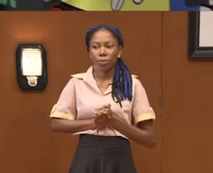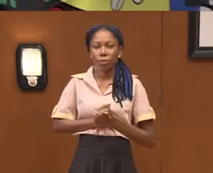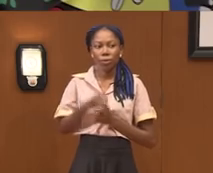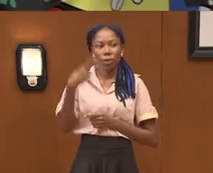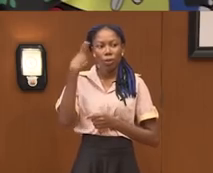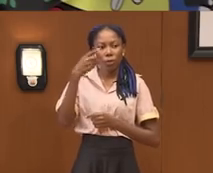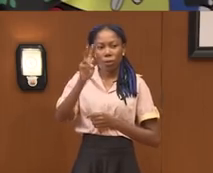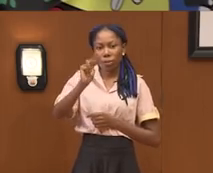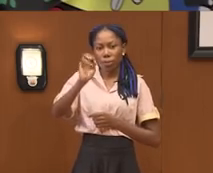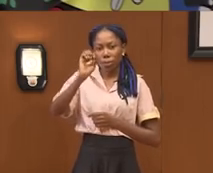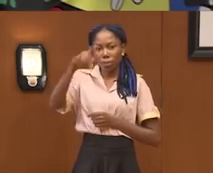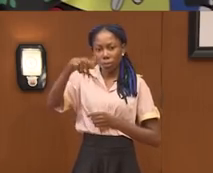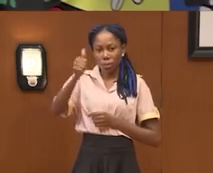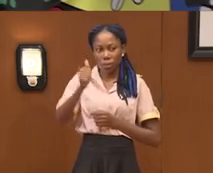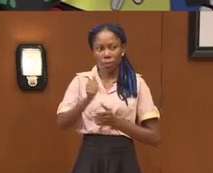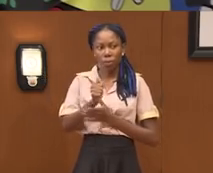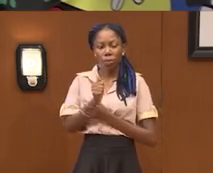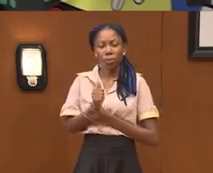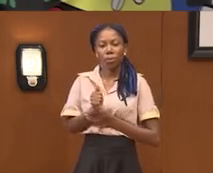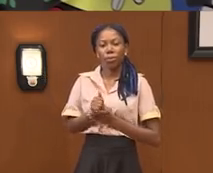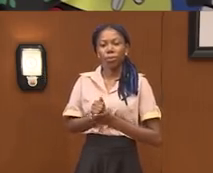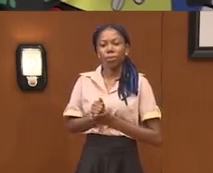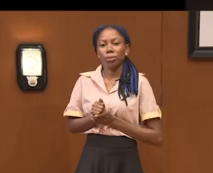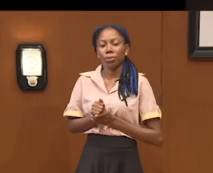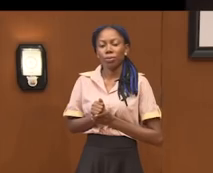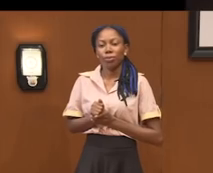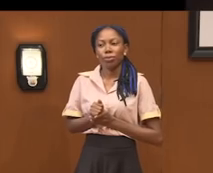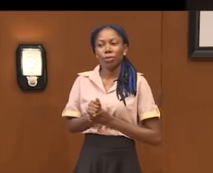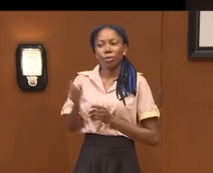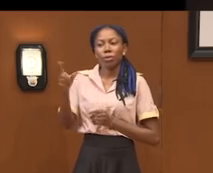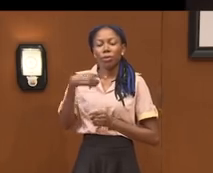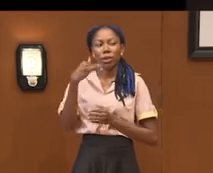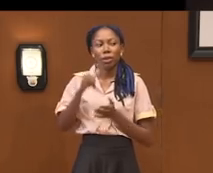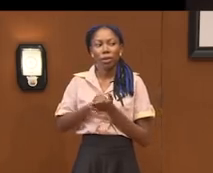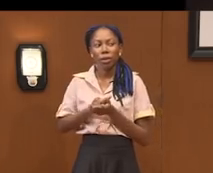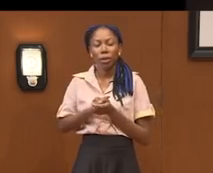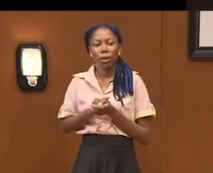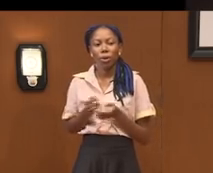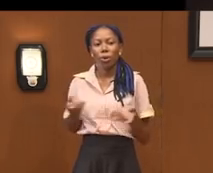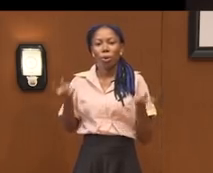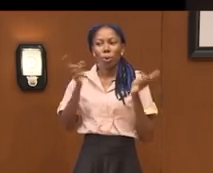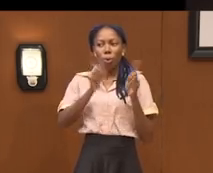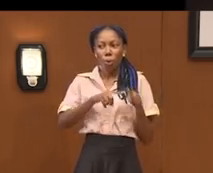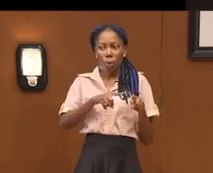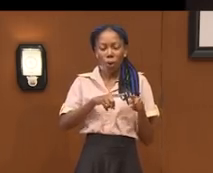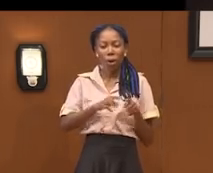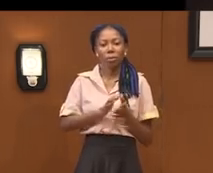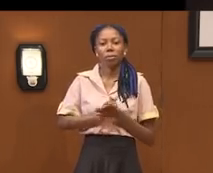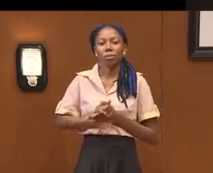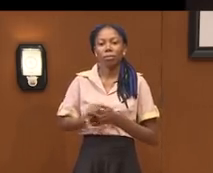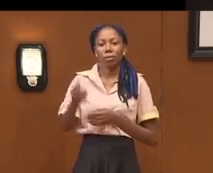You raised the issue of NEPA bill, so I want you to address me with that. When I came there, I never knew he was not paying NEPA for many